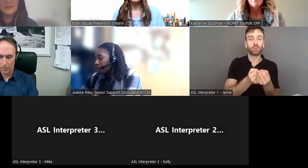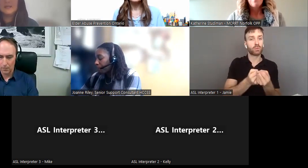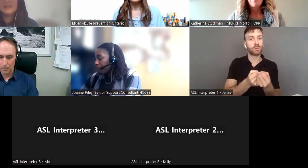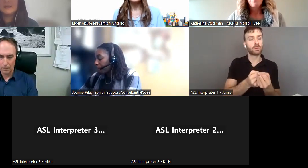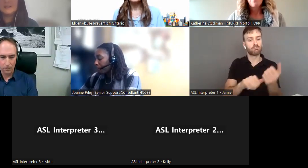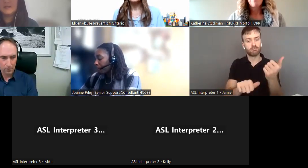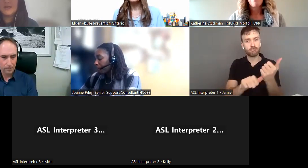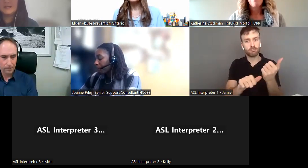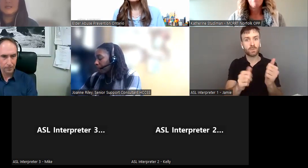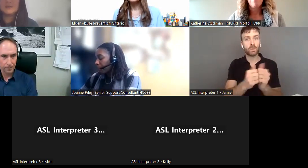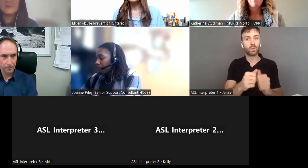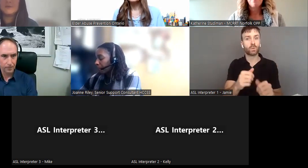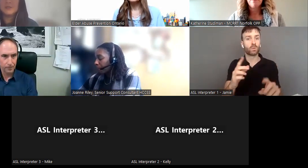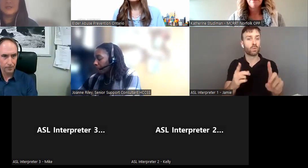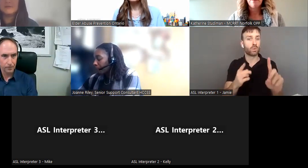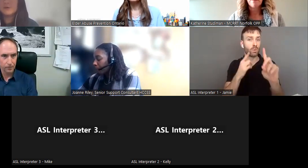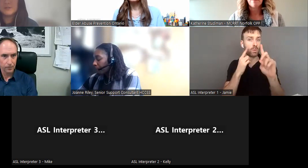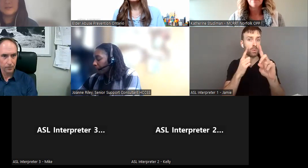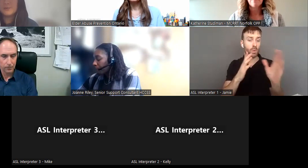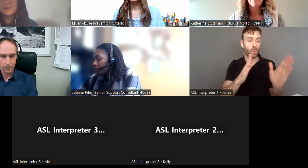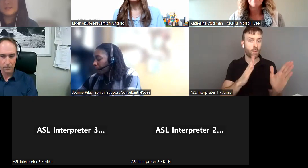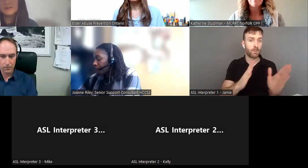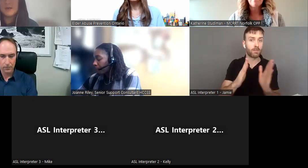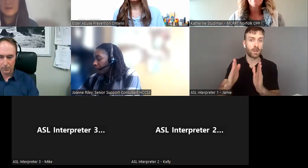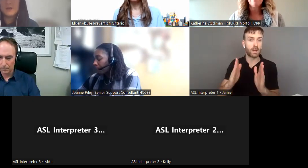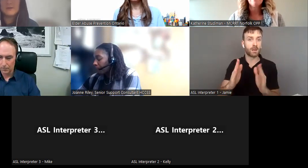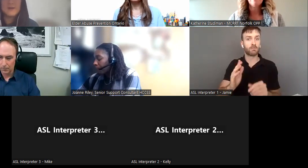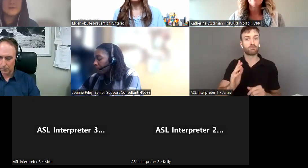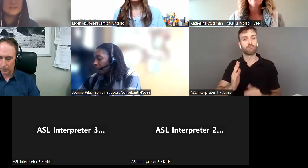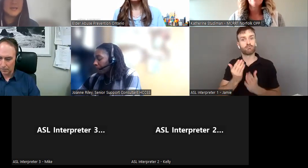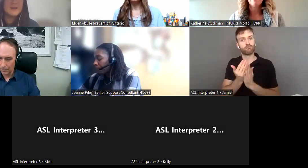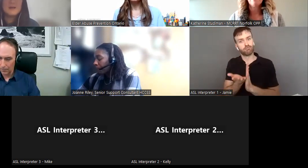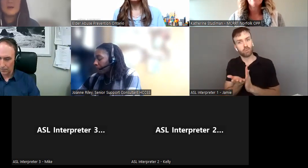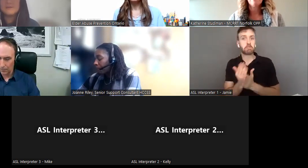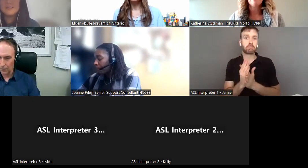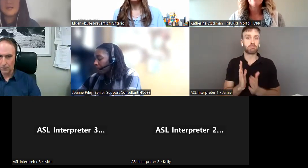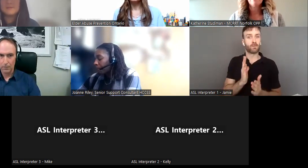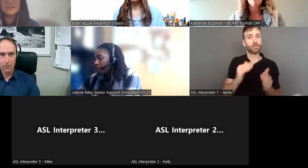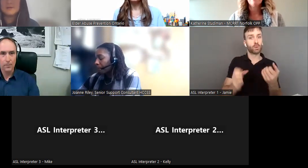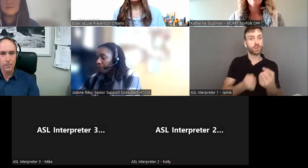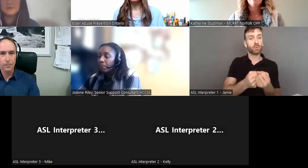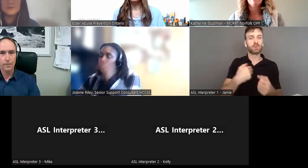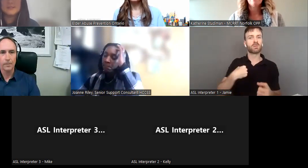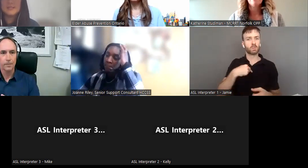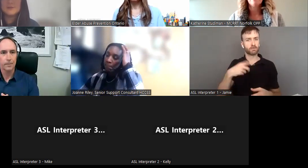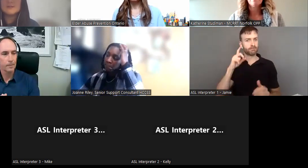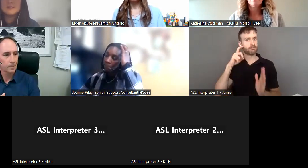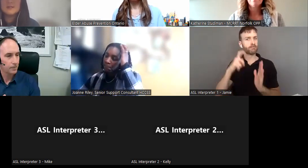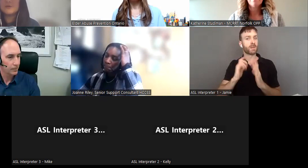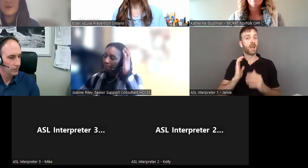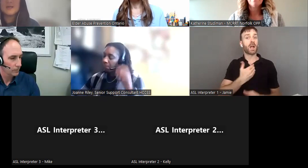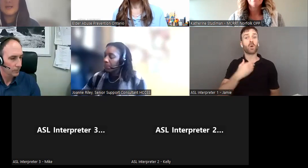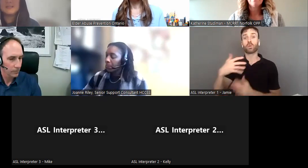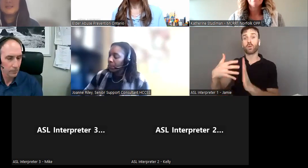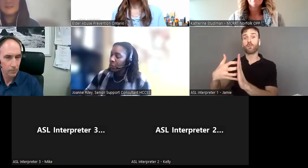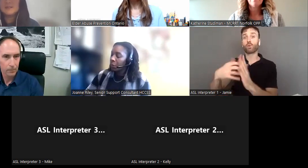planning, assist with connecting to formal and informal supports. We have found that oftentimes our vulnerable seniors,